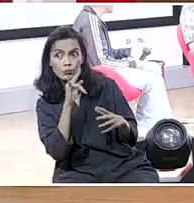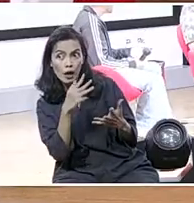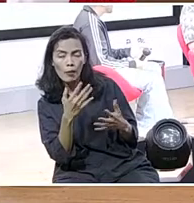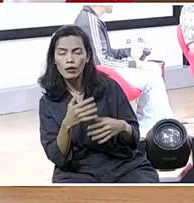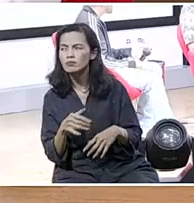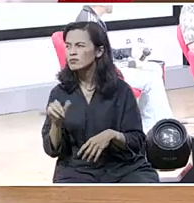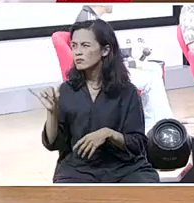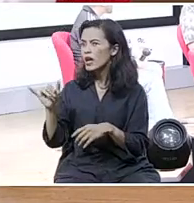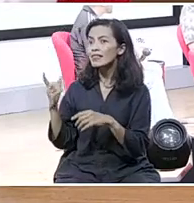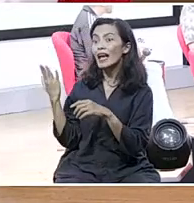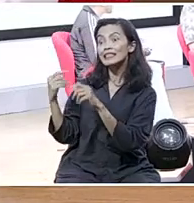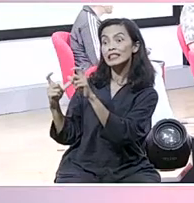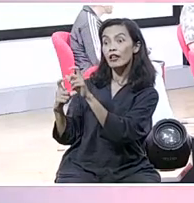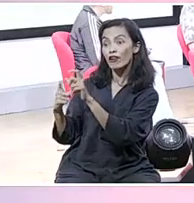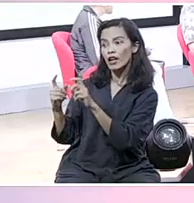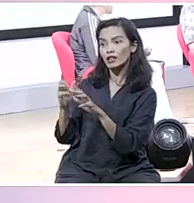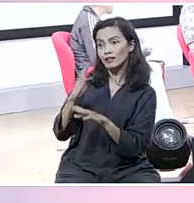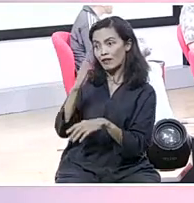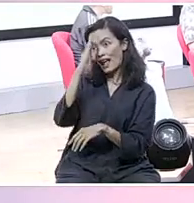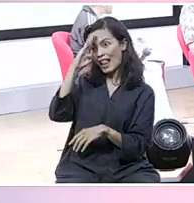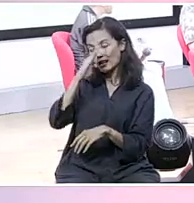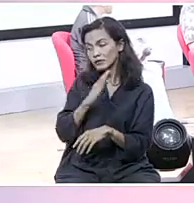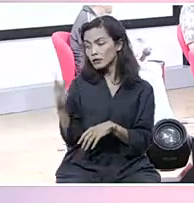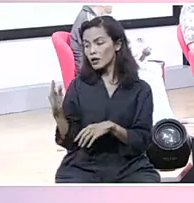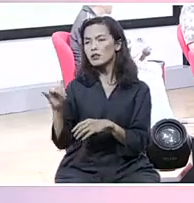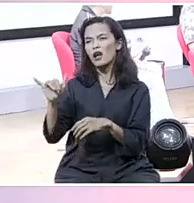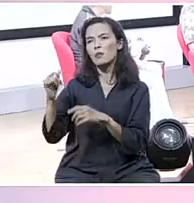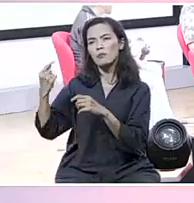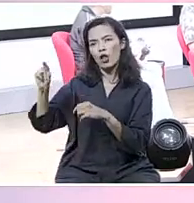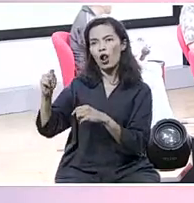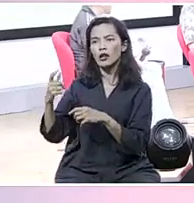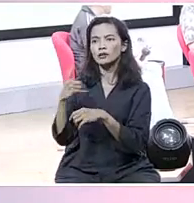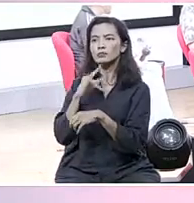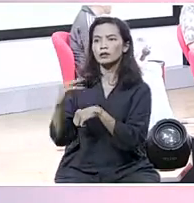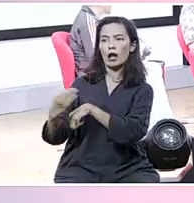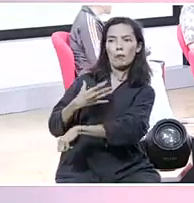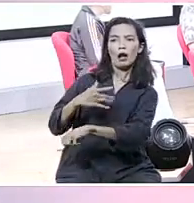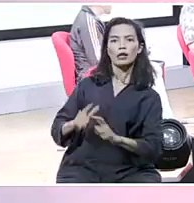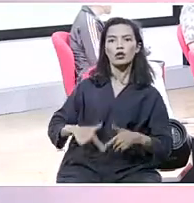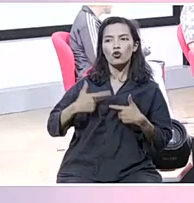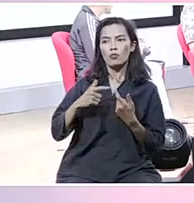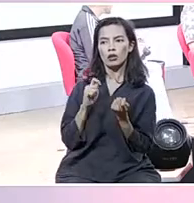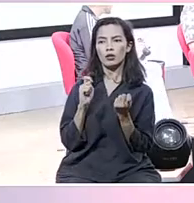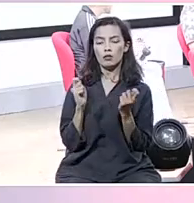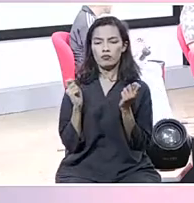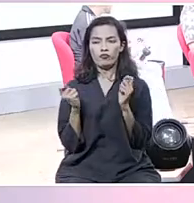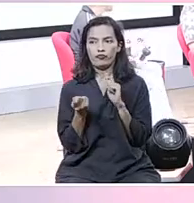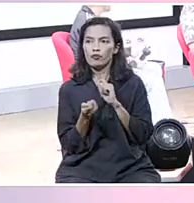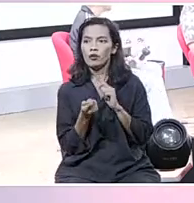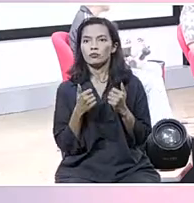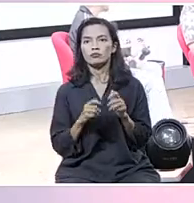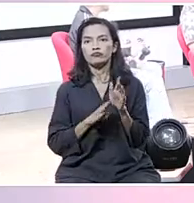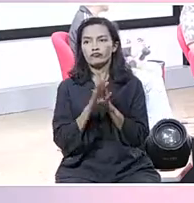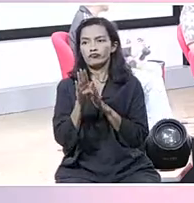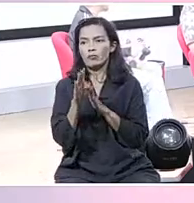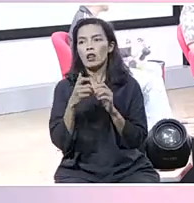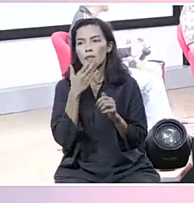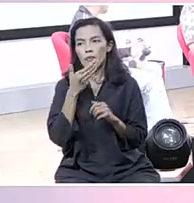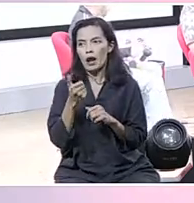what Stephen said. I would say basketball really has shaped who I am. I wouldn't be here talking to you today if it wasn't for